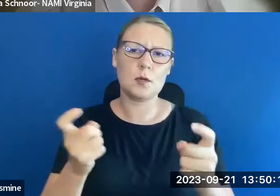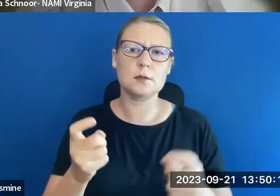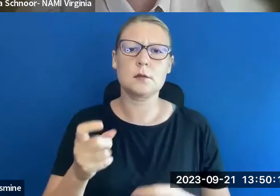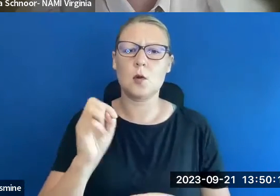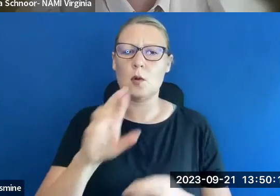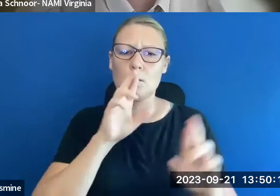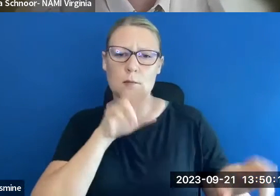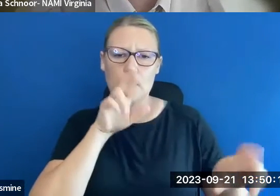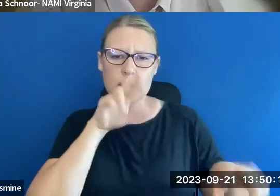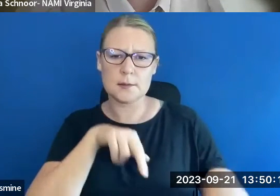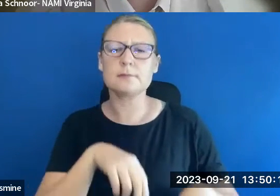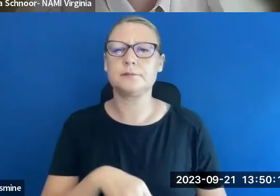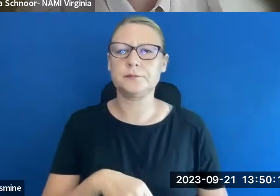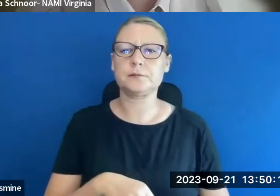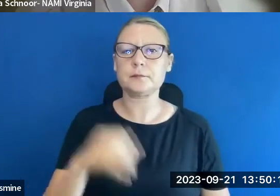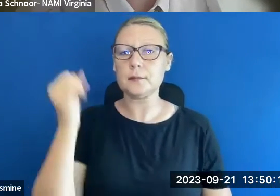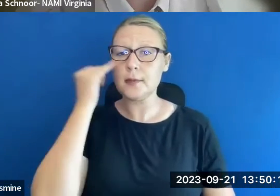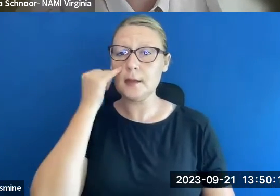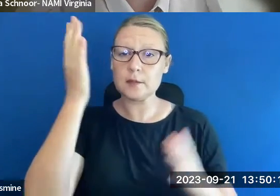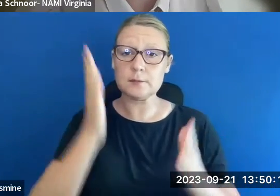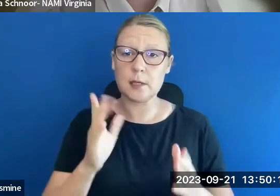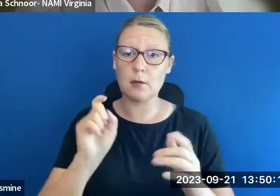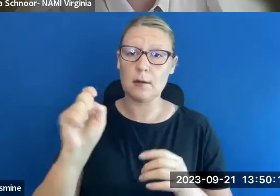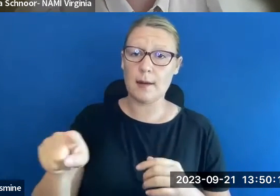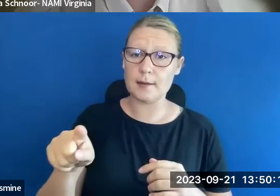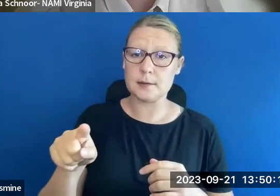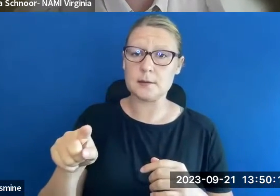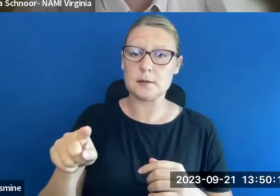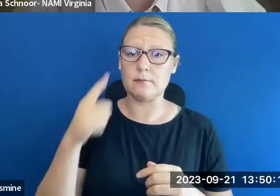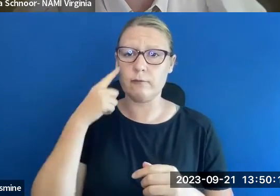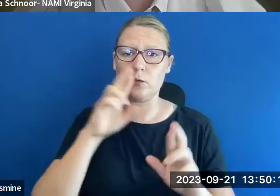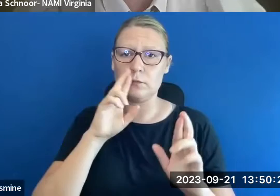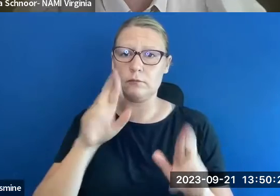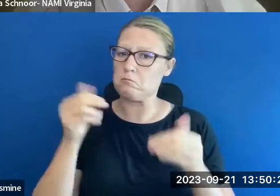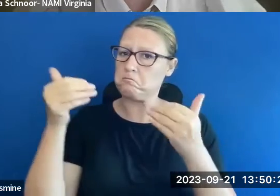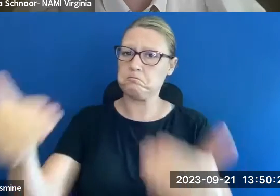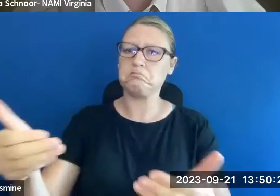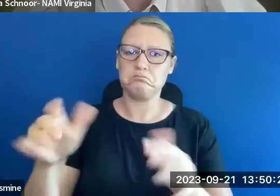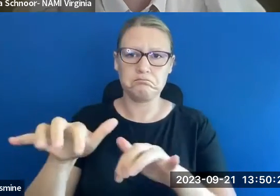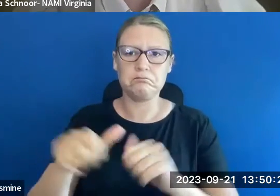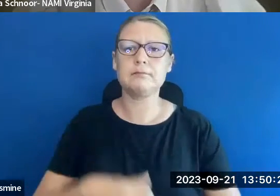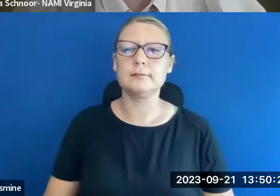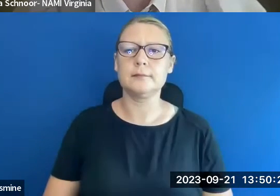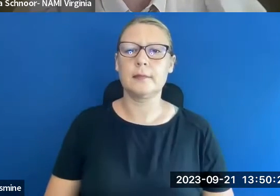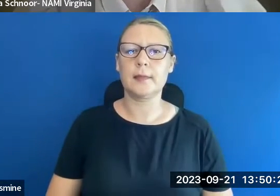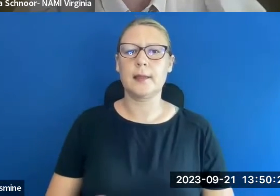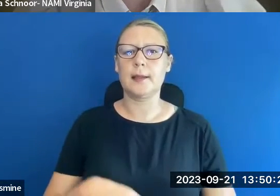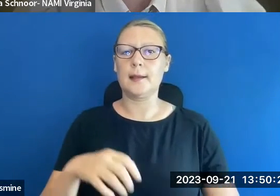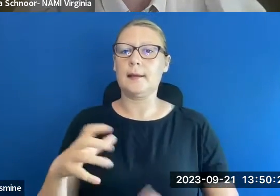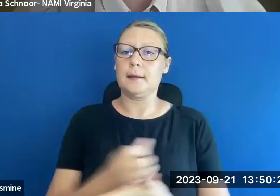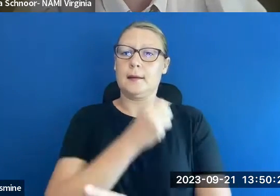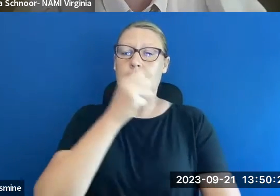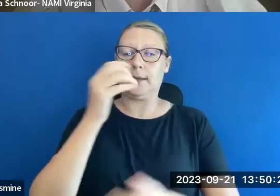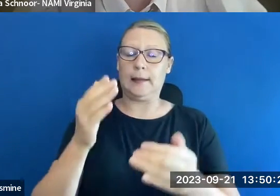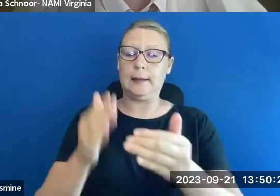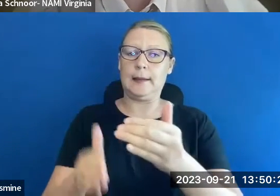responses if the speakers ask for responses. At the end of our session, if there's time, I'm going to select some of those questions